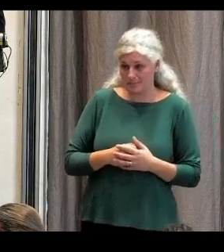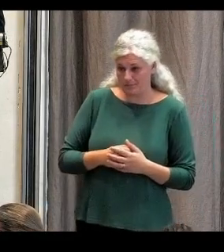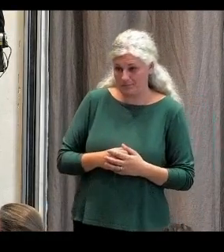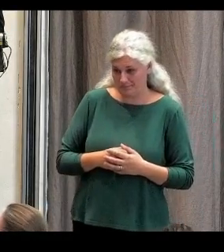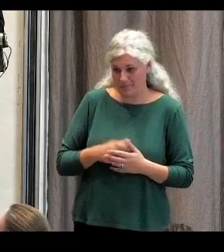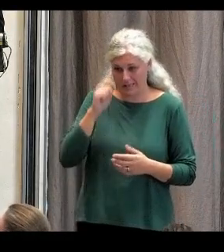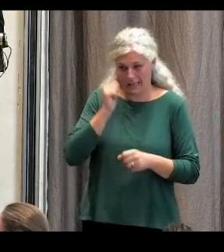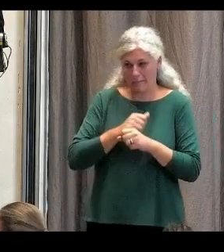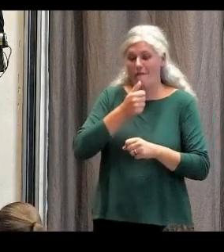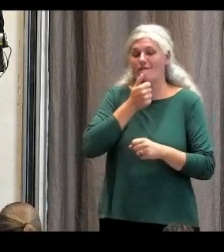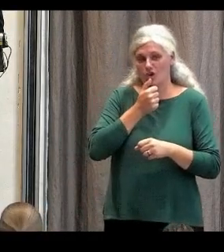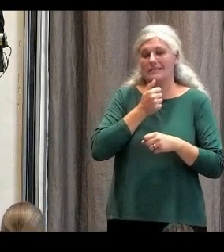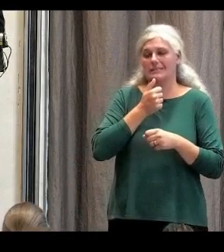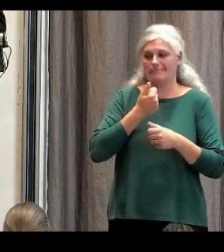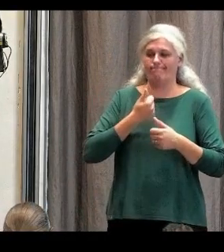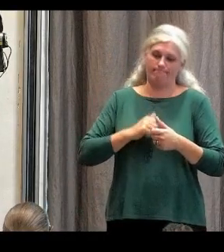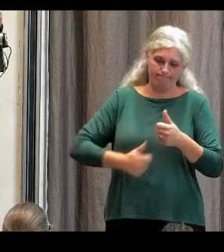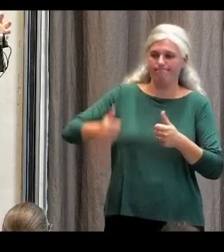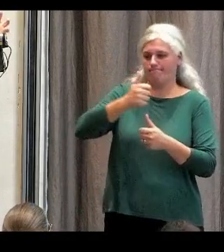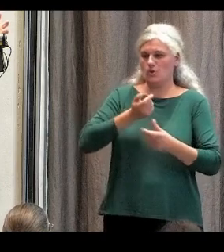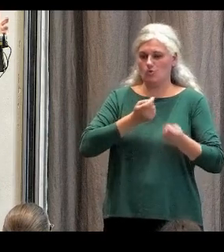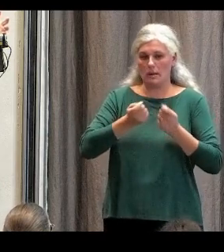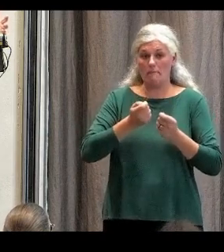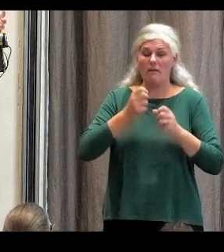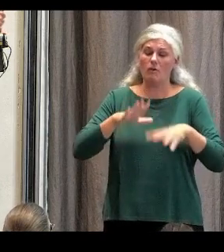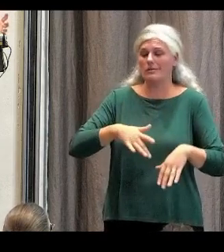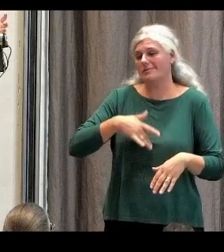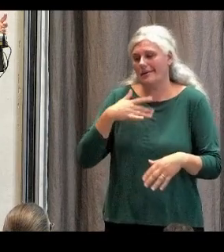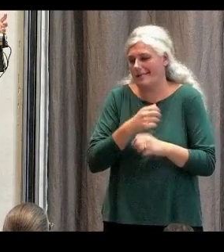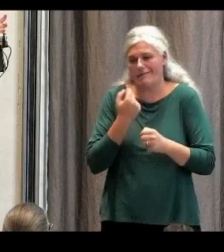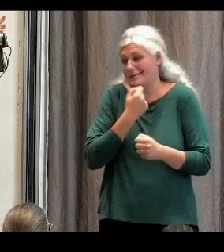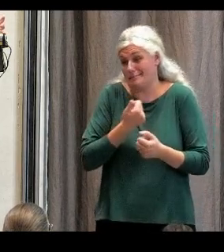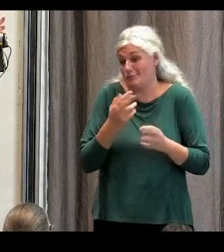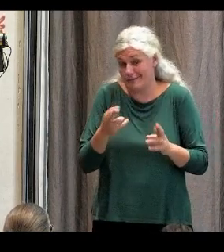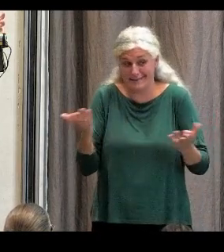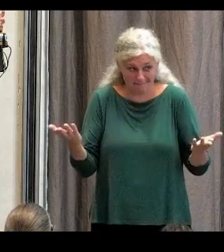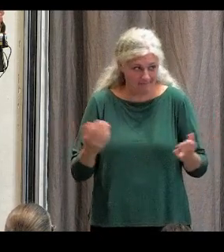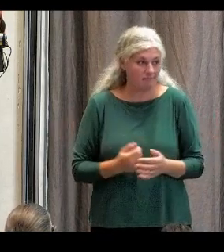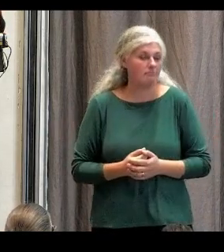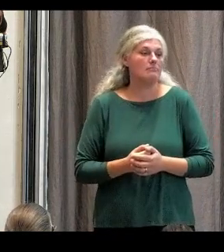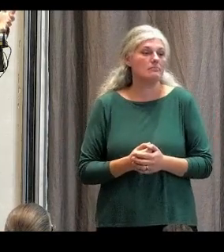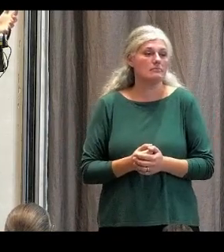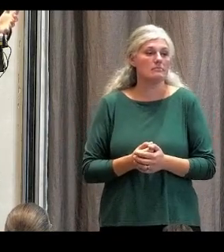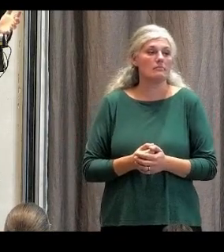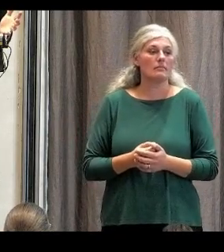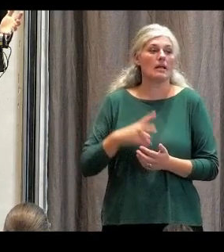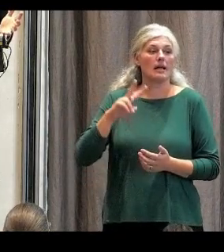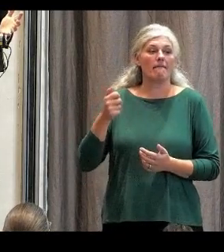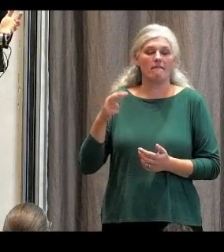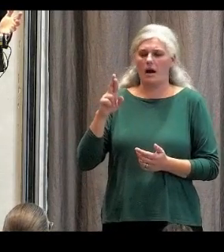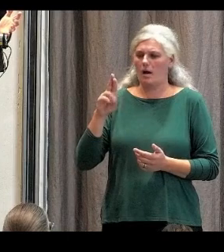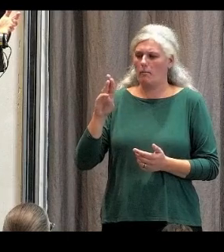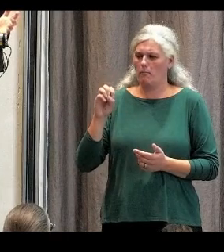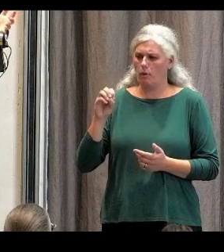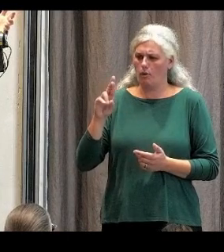as a first-line treatment. But of course, life is never that simple. And valproate also comes with